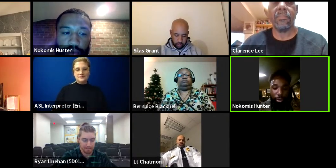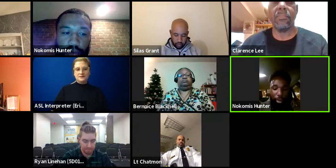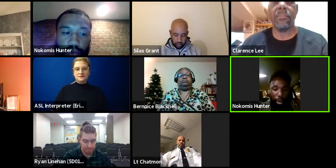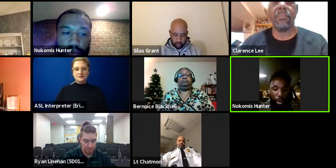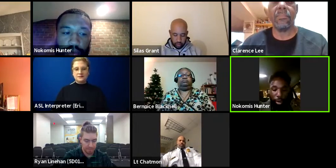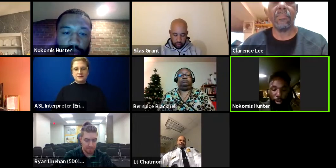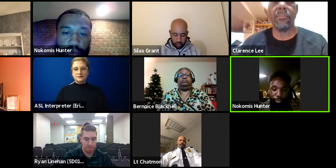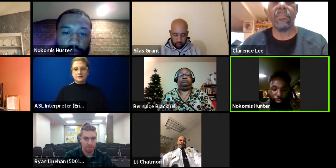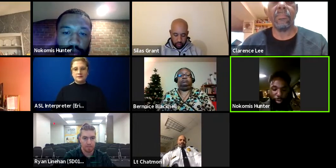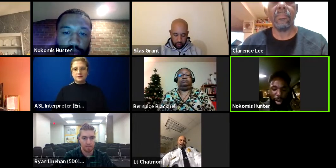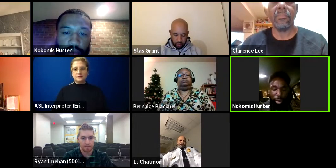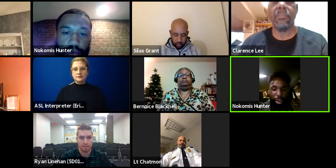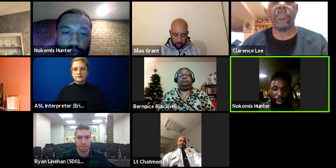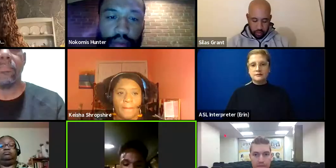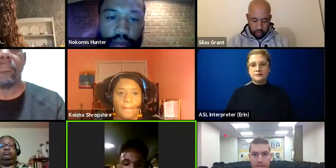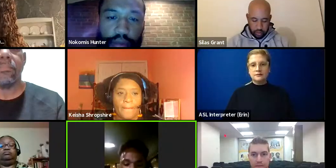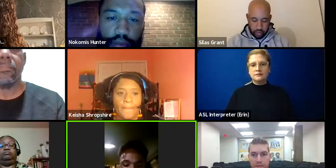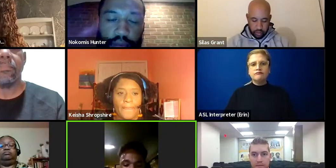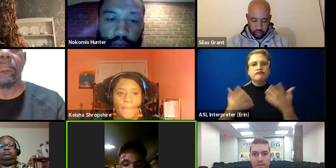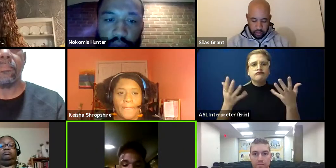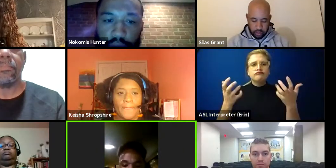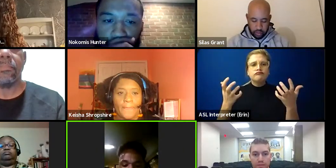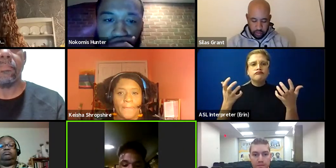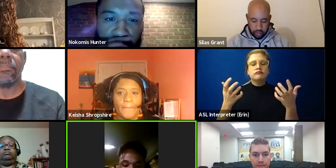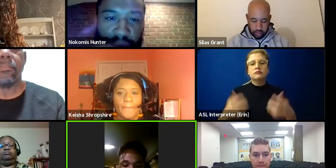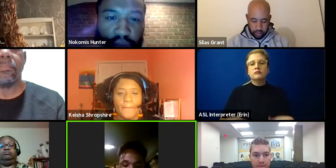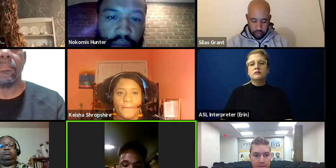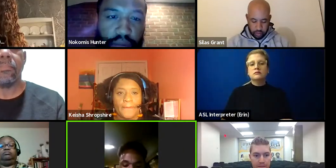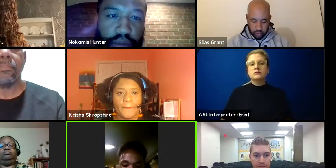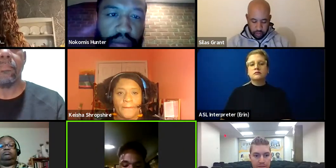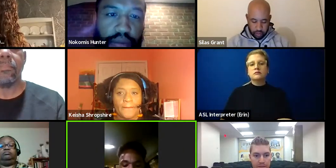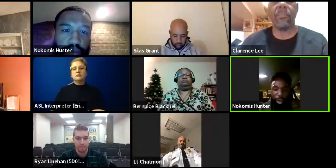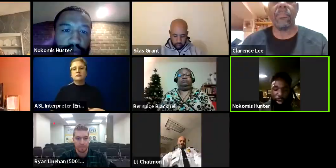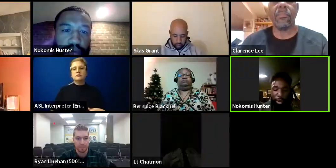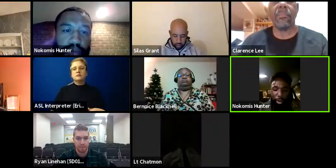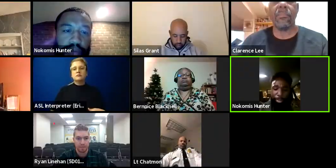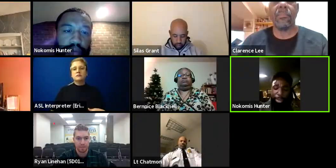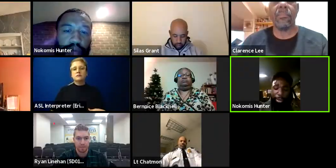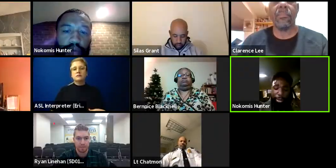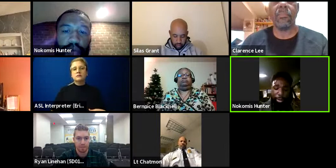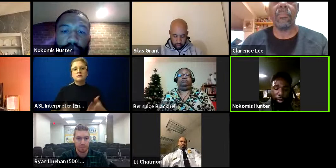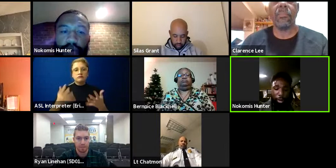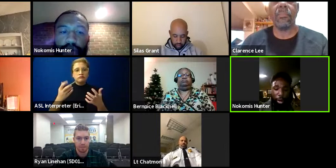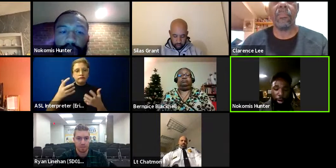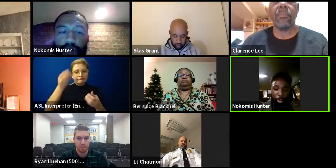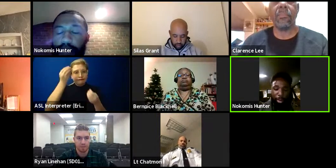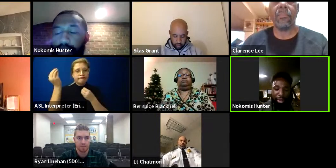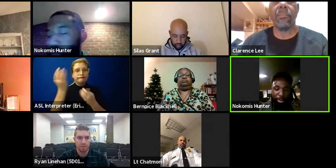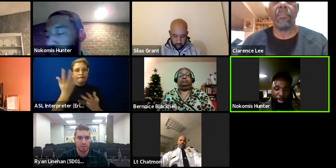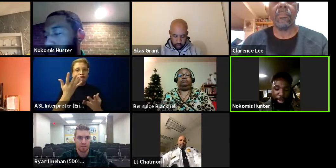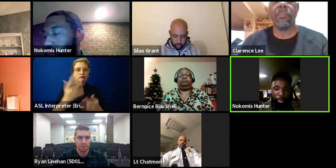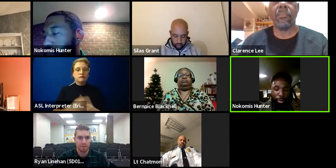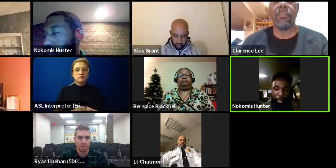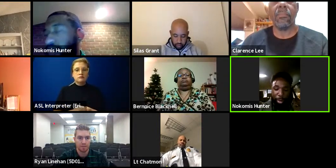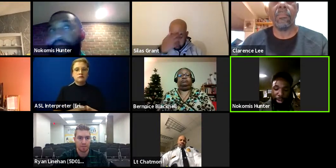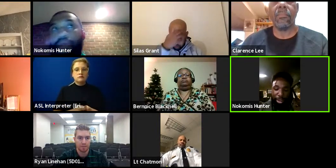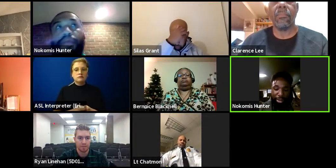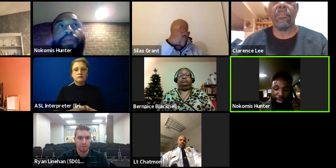NOKOMIS.hunter@dc.gov. I want to give you guys a few updates. I would like to